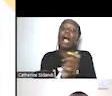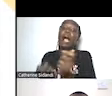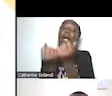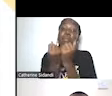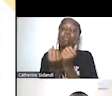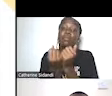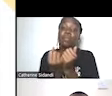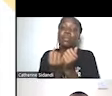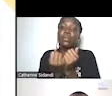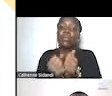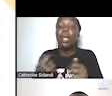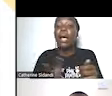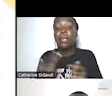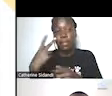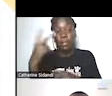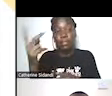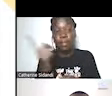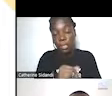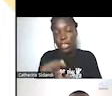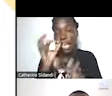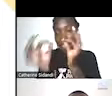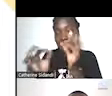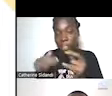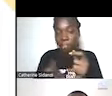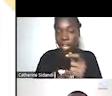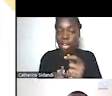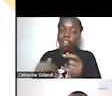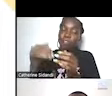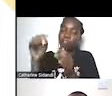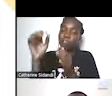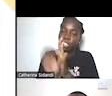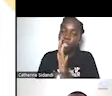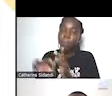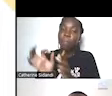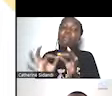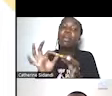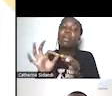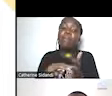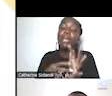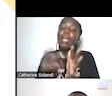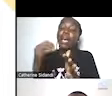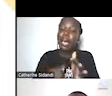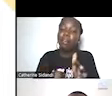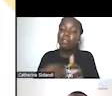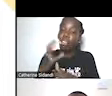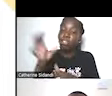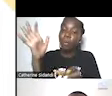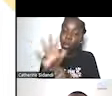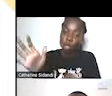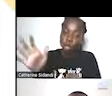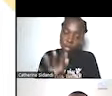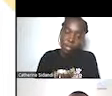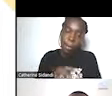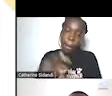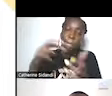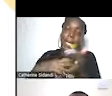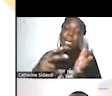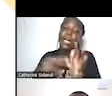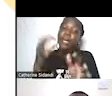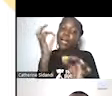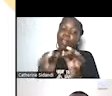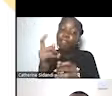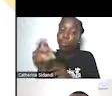that when we have discounts, then we're having more customers. So how much is discount bringing to us and how many customers we need to get? So